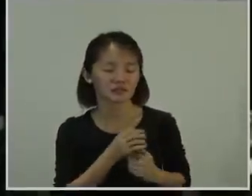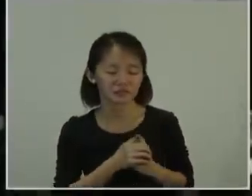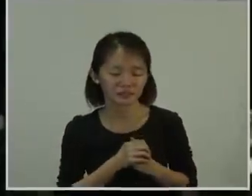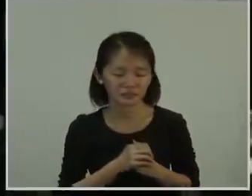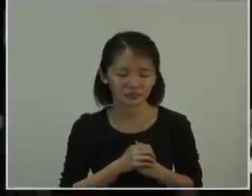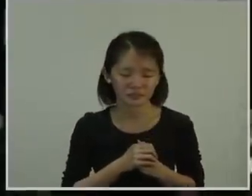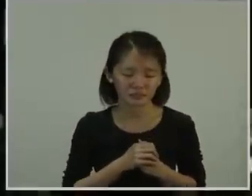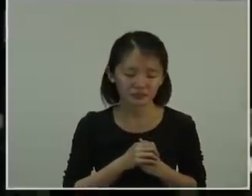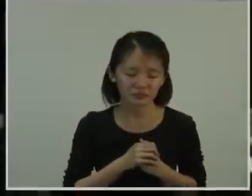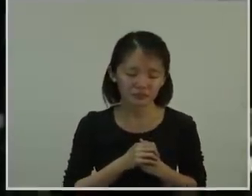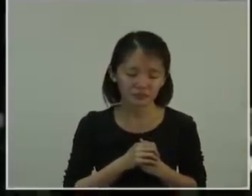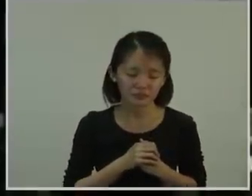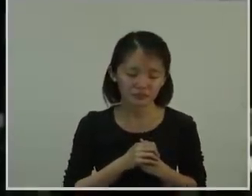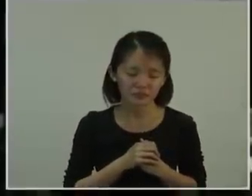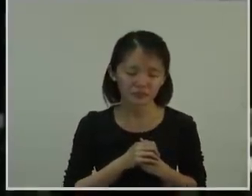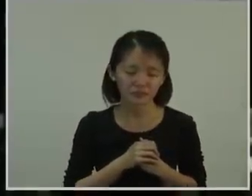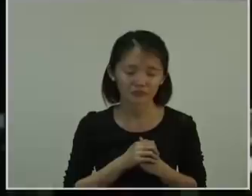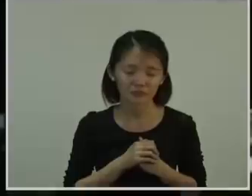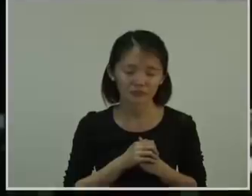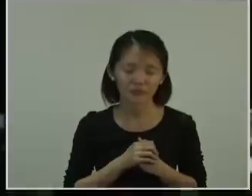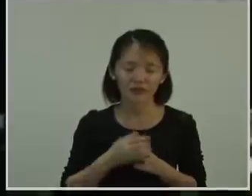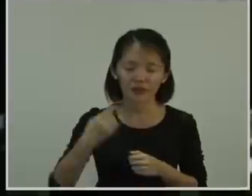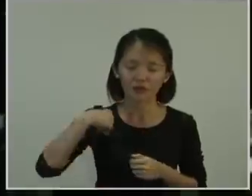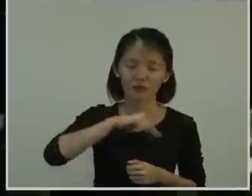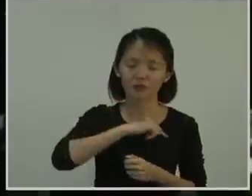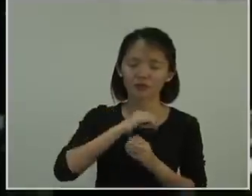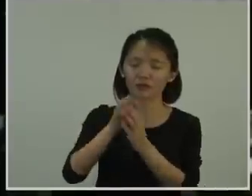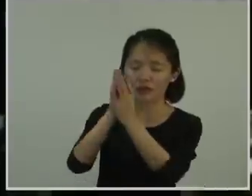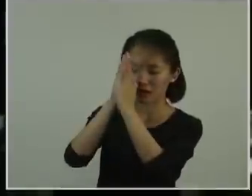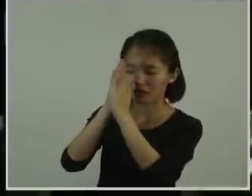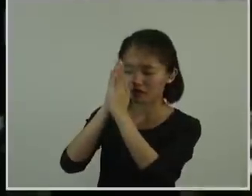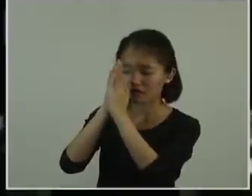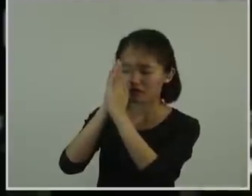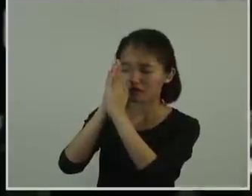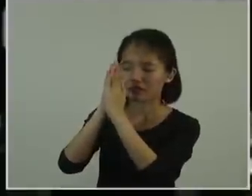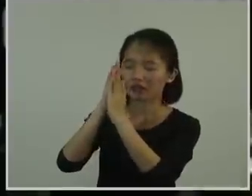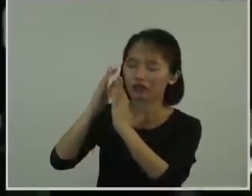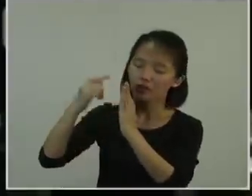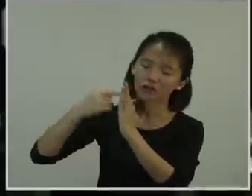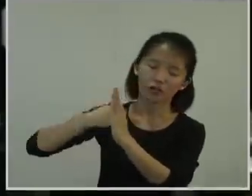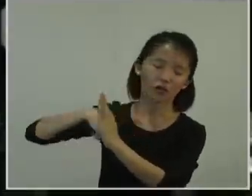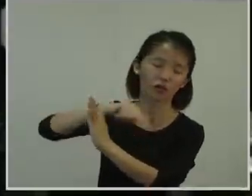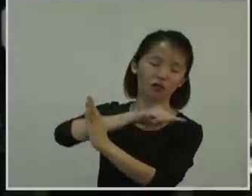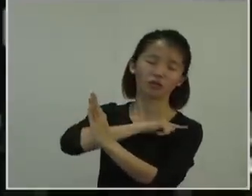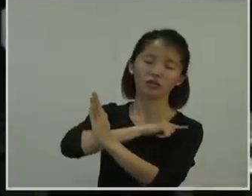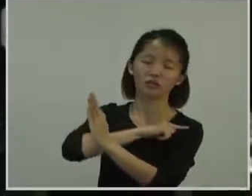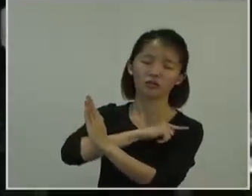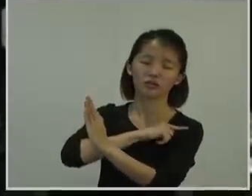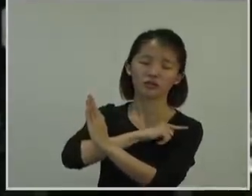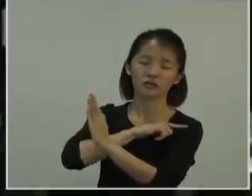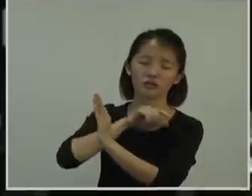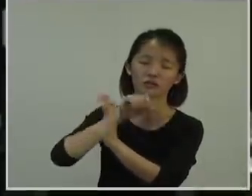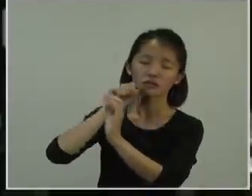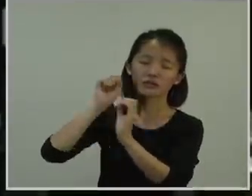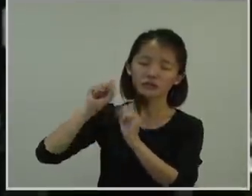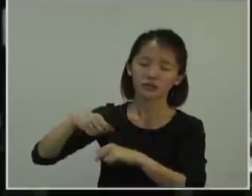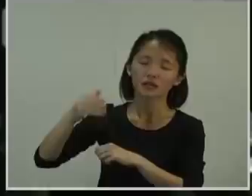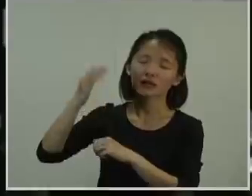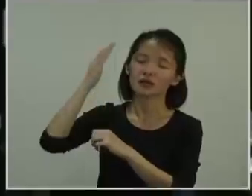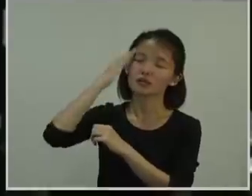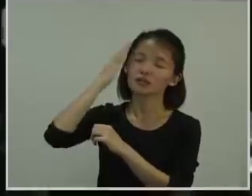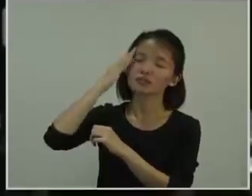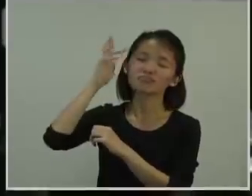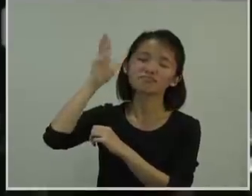We ask that all of us may hear you speaking to our hearts